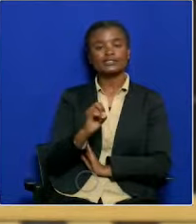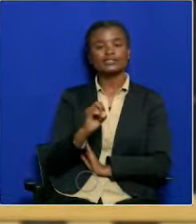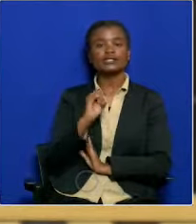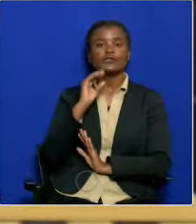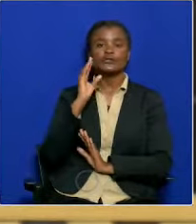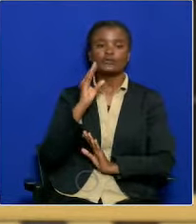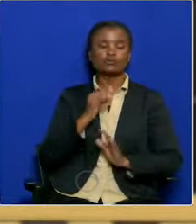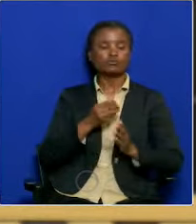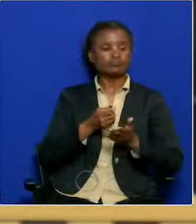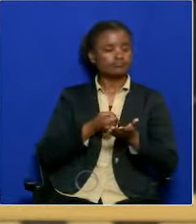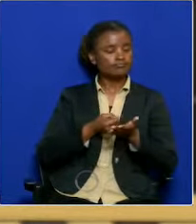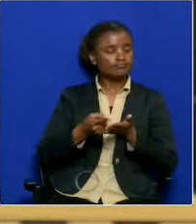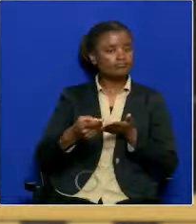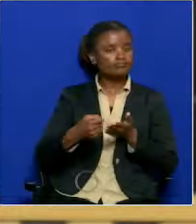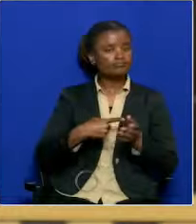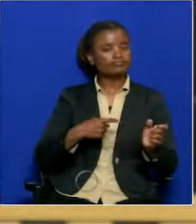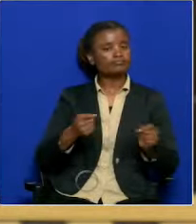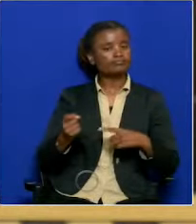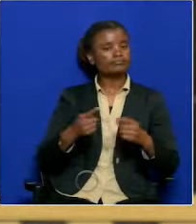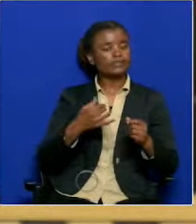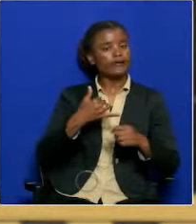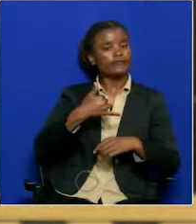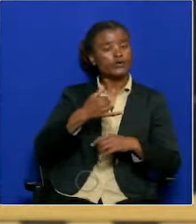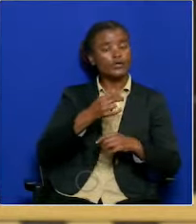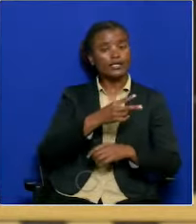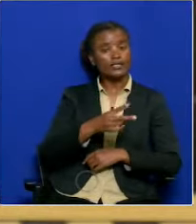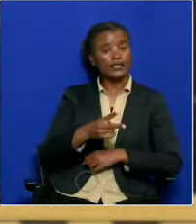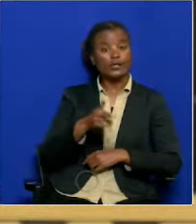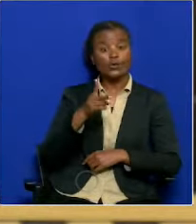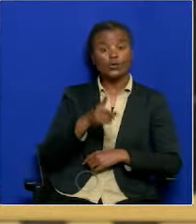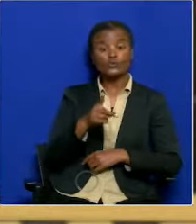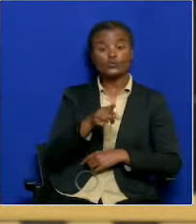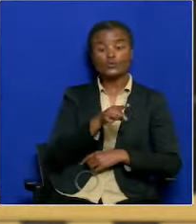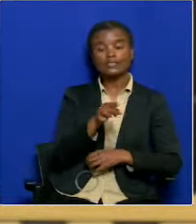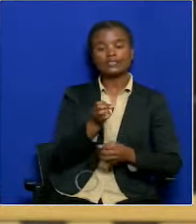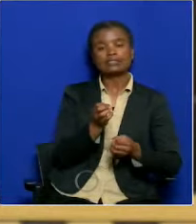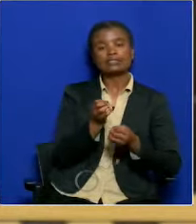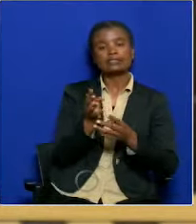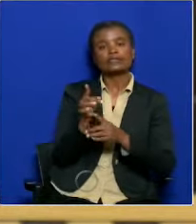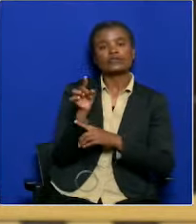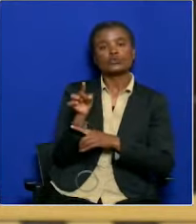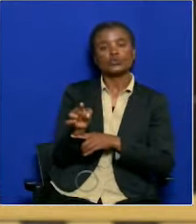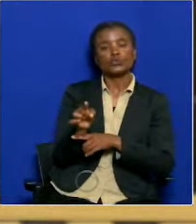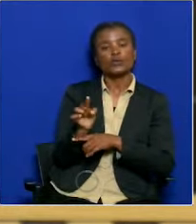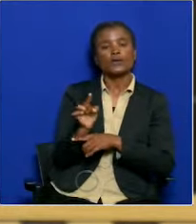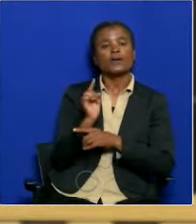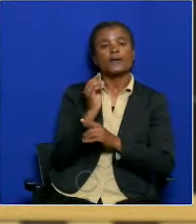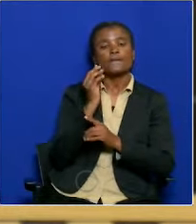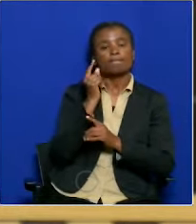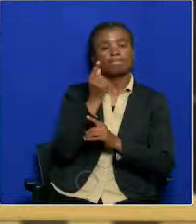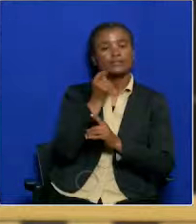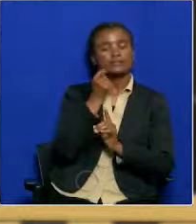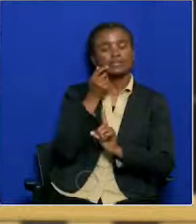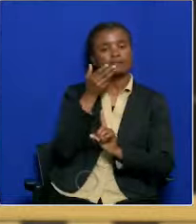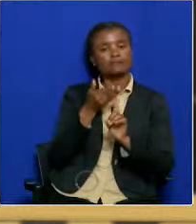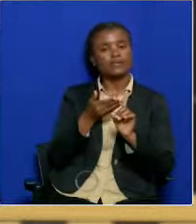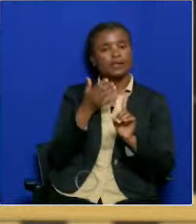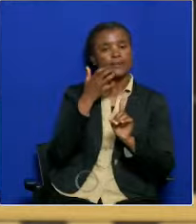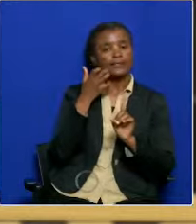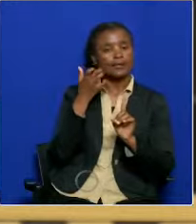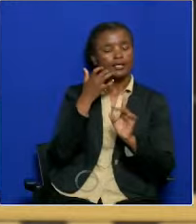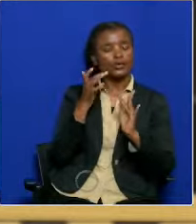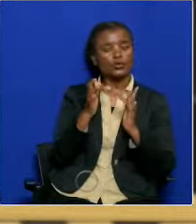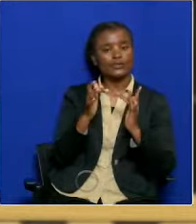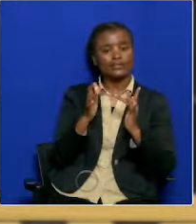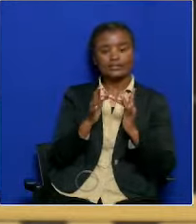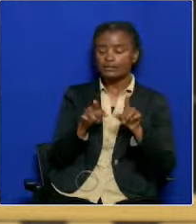given you Mr. Matlala's contact details, and as Commissioner Khumalo says, that